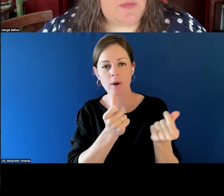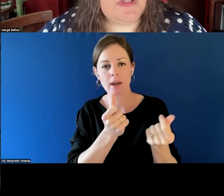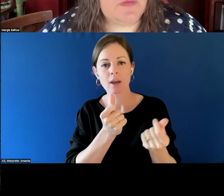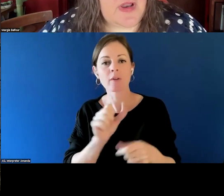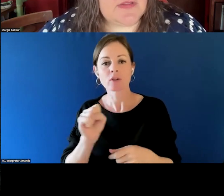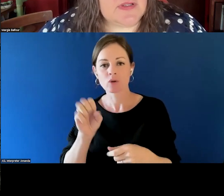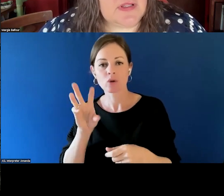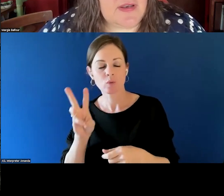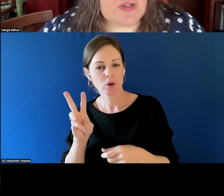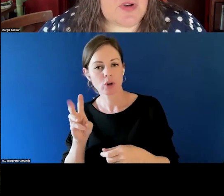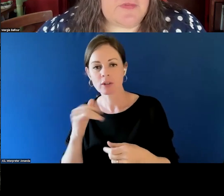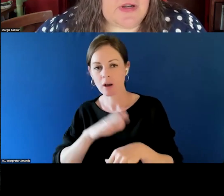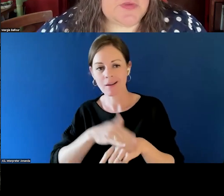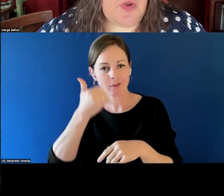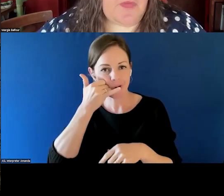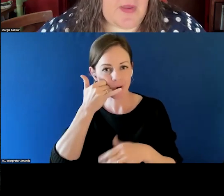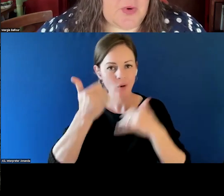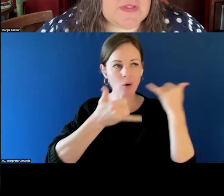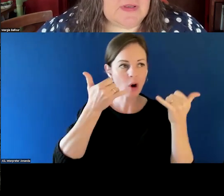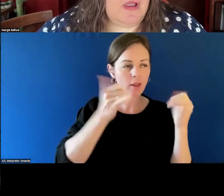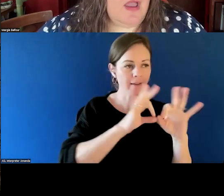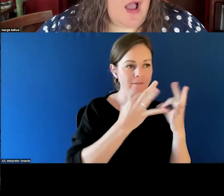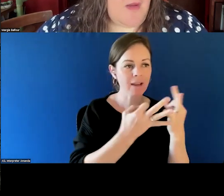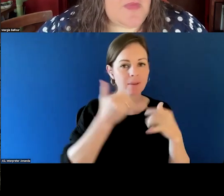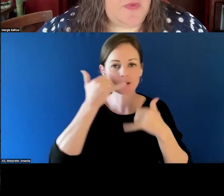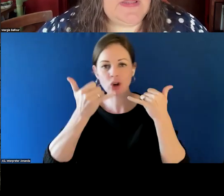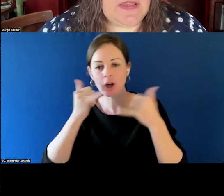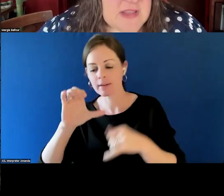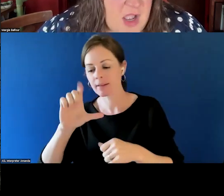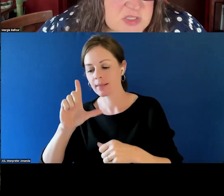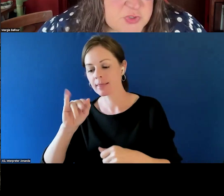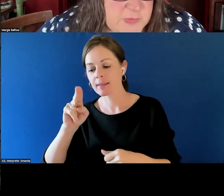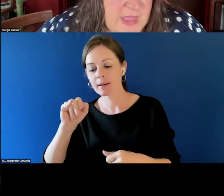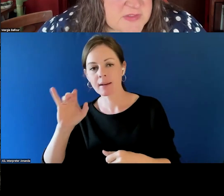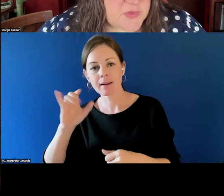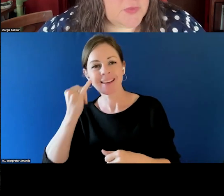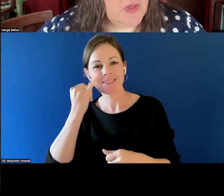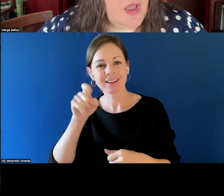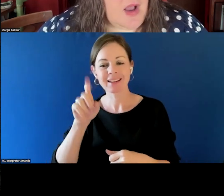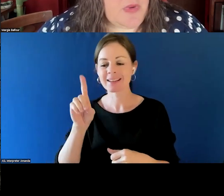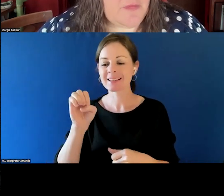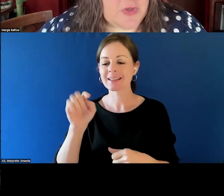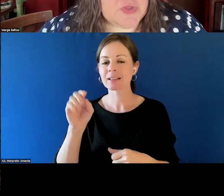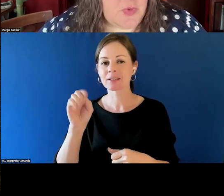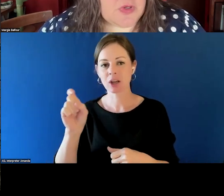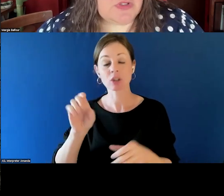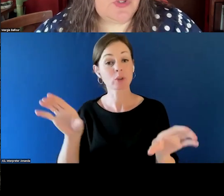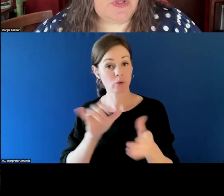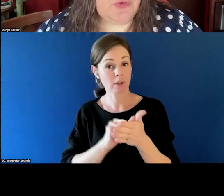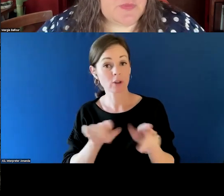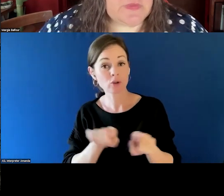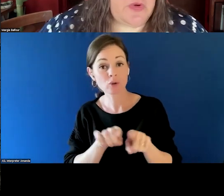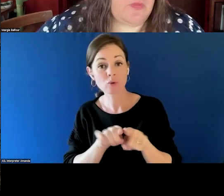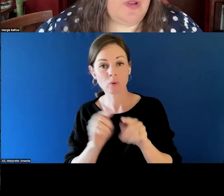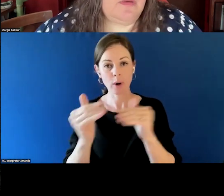with families and friends and clinics trying to figure out what's going on with that person. If people need detox, we're doing that too. We have peer supports that are